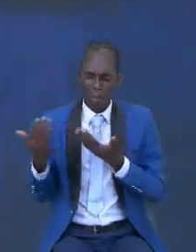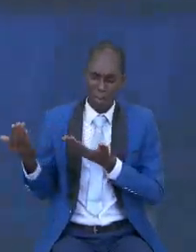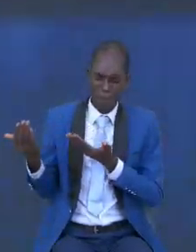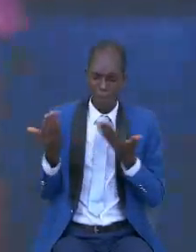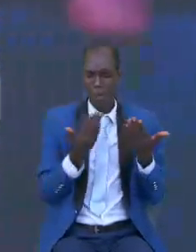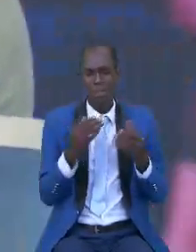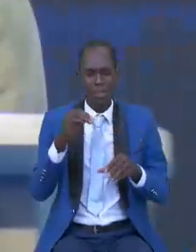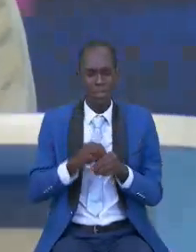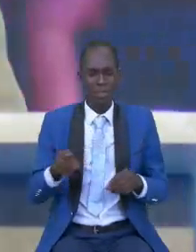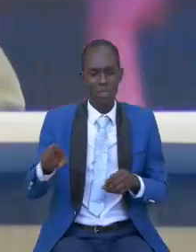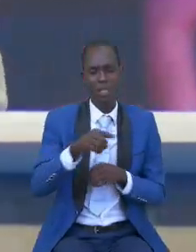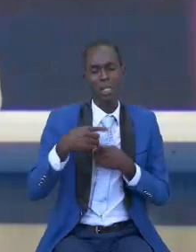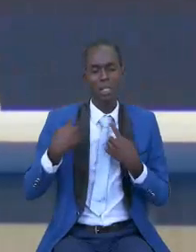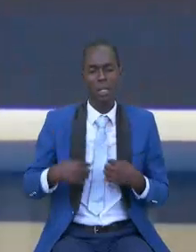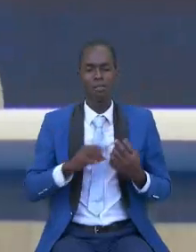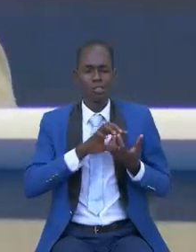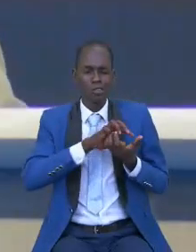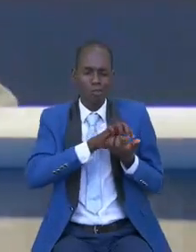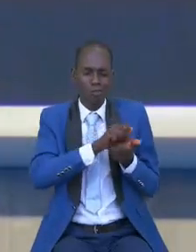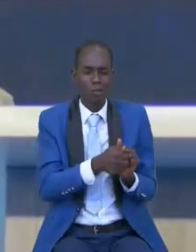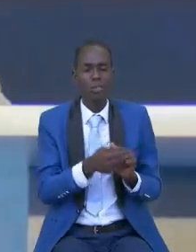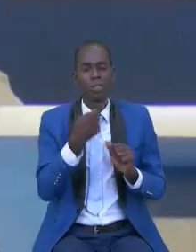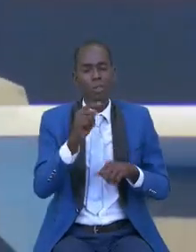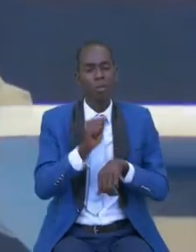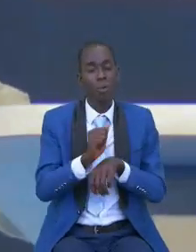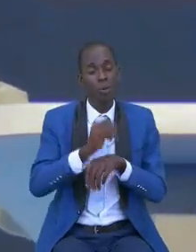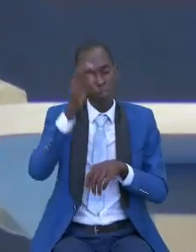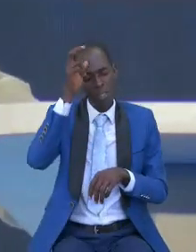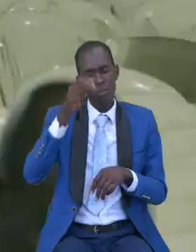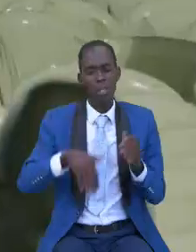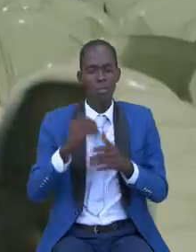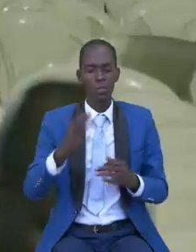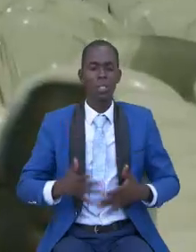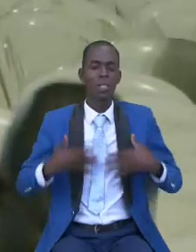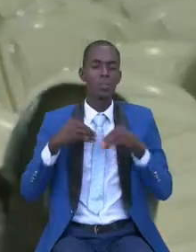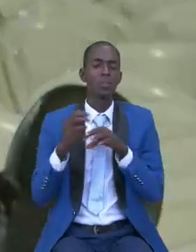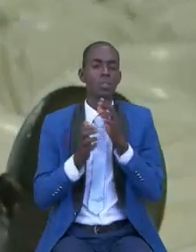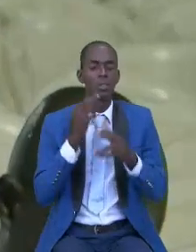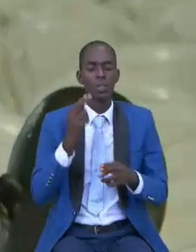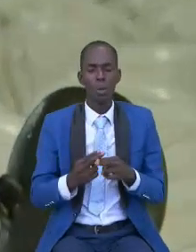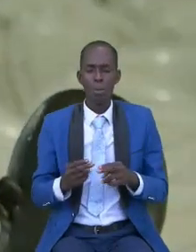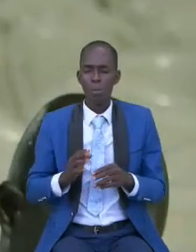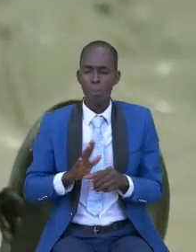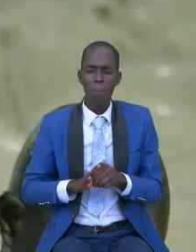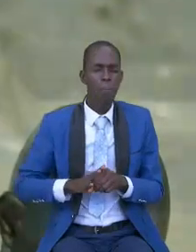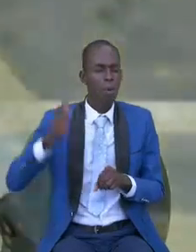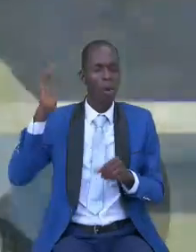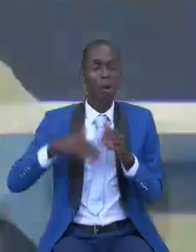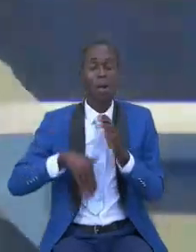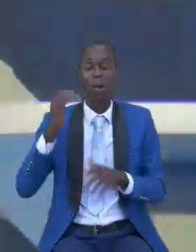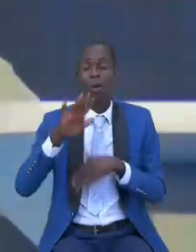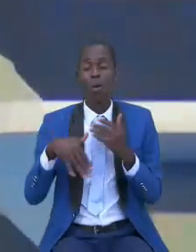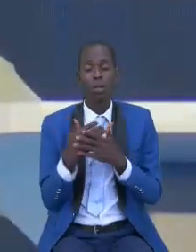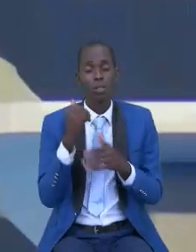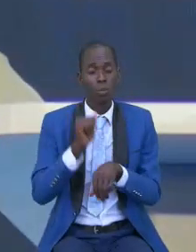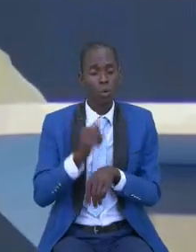their lives, crush the works of the devil in their lives. Blot out all the works of the